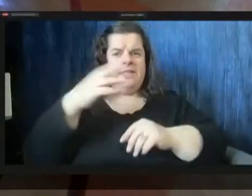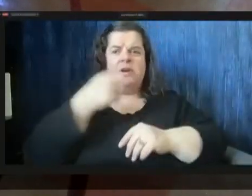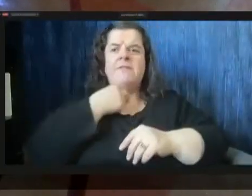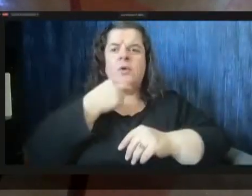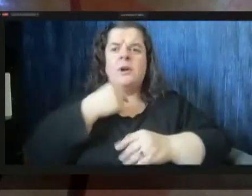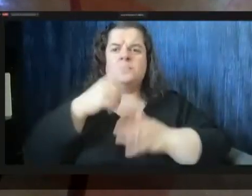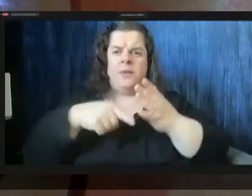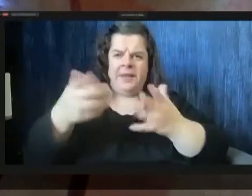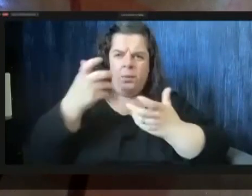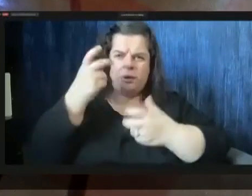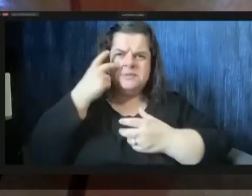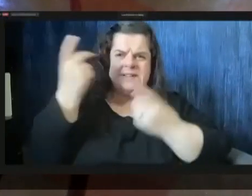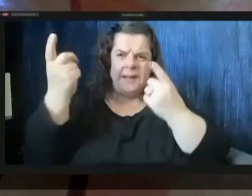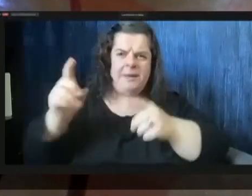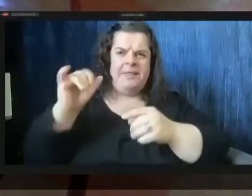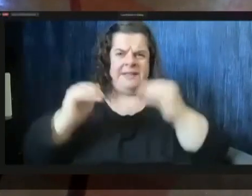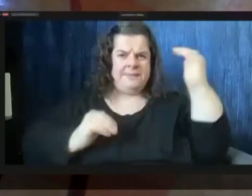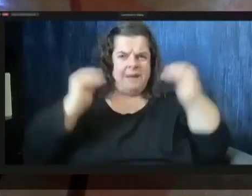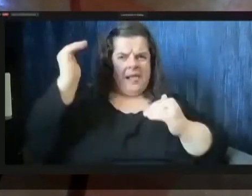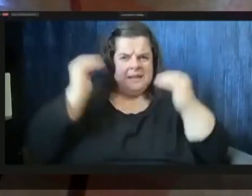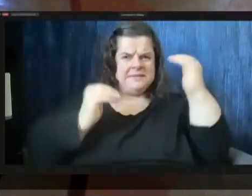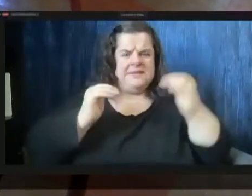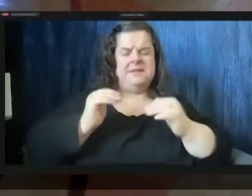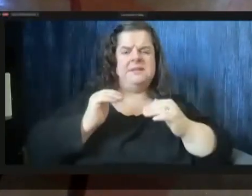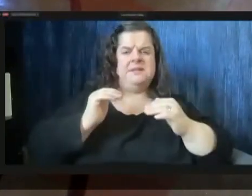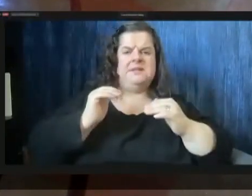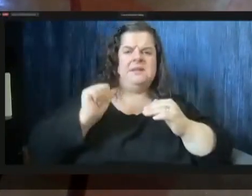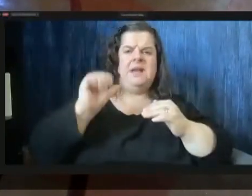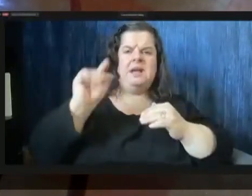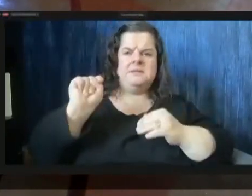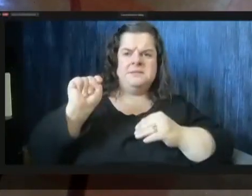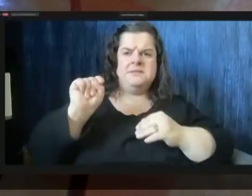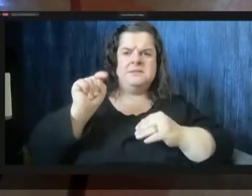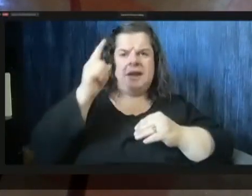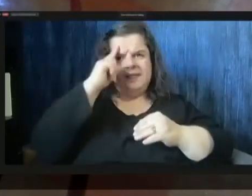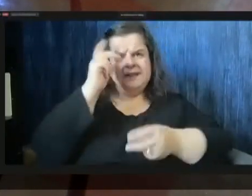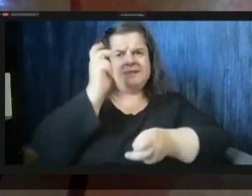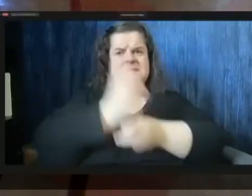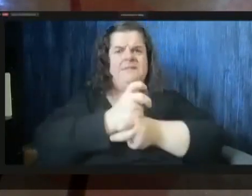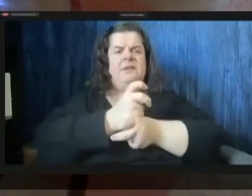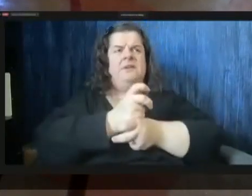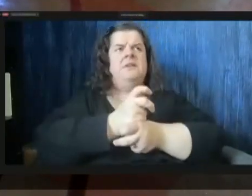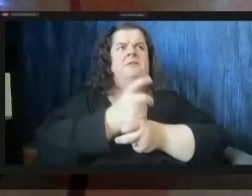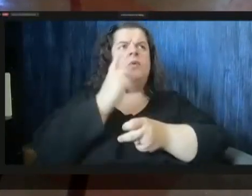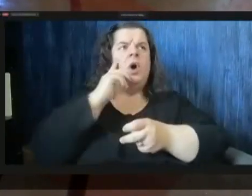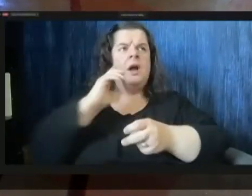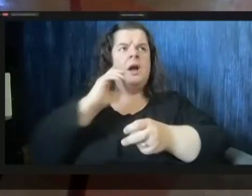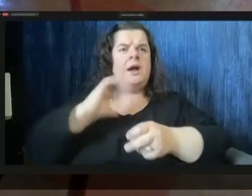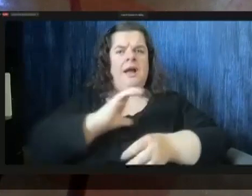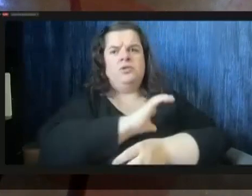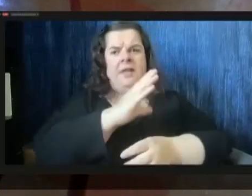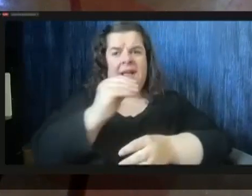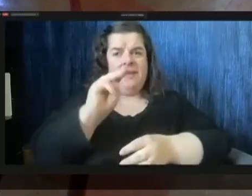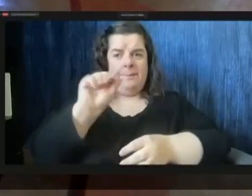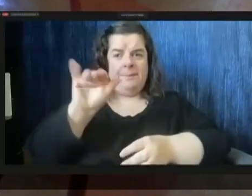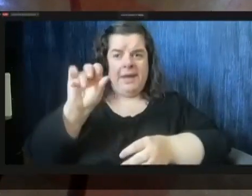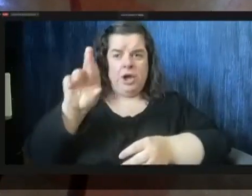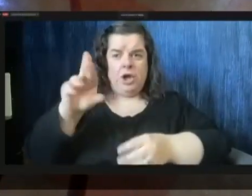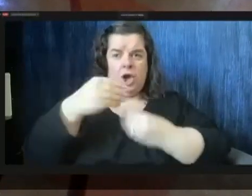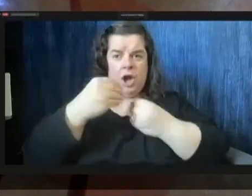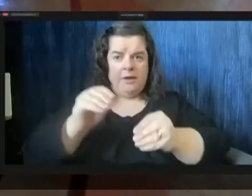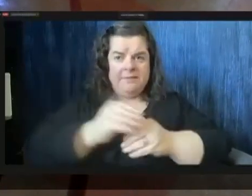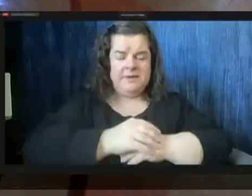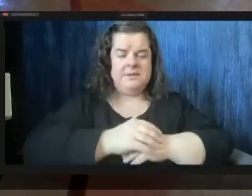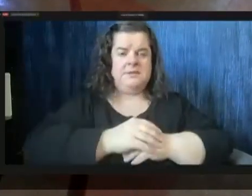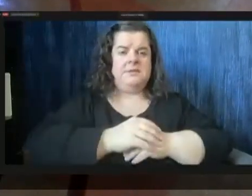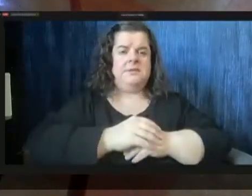I mean, that's a balancing act, and I think it's really difficult. I think it's really difficult for council members in the mayor's office, but